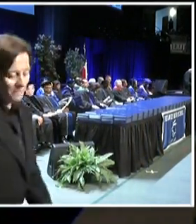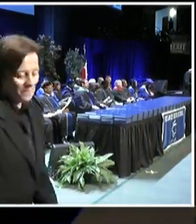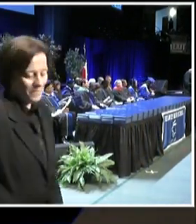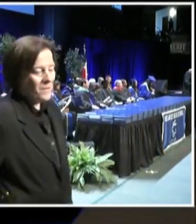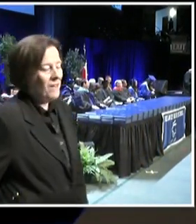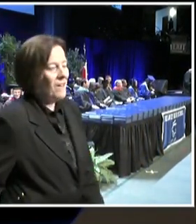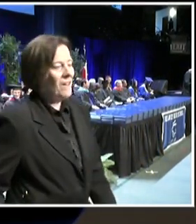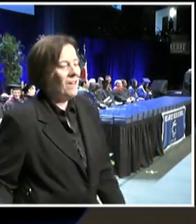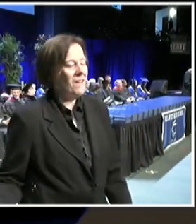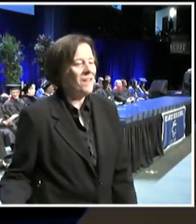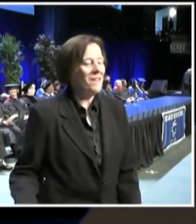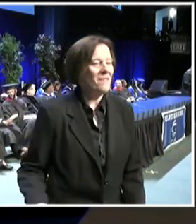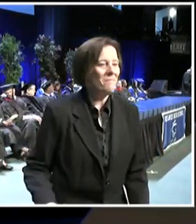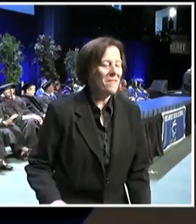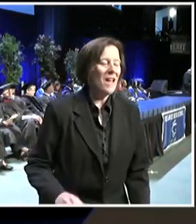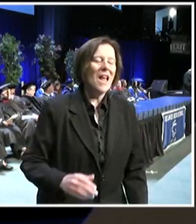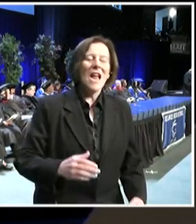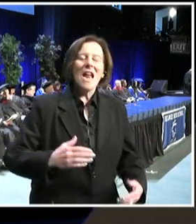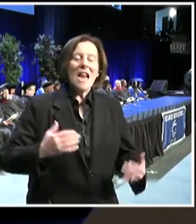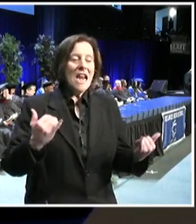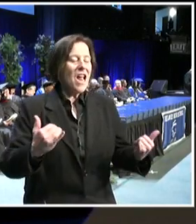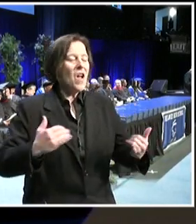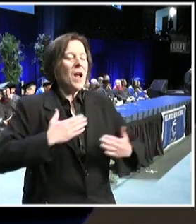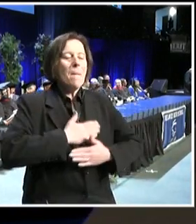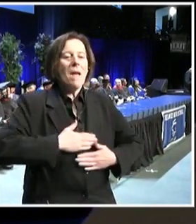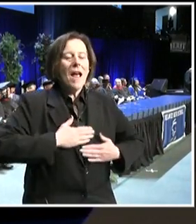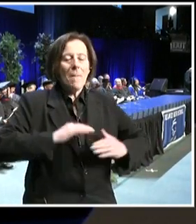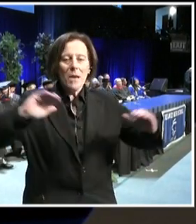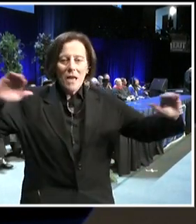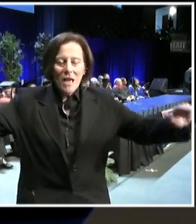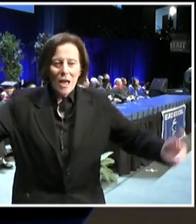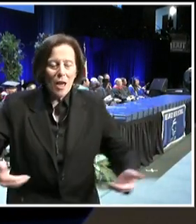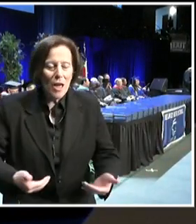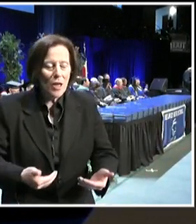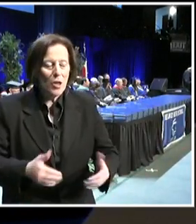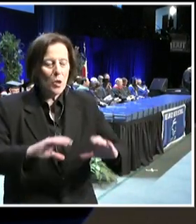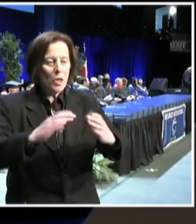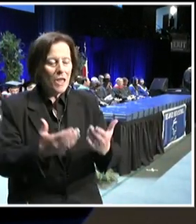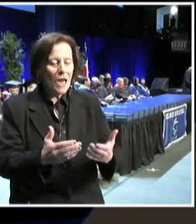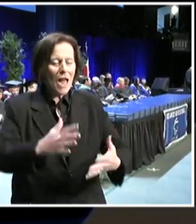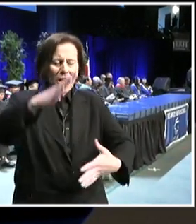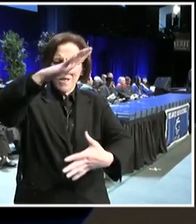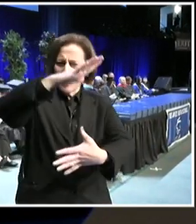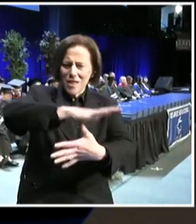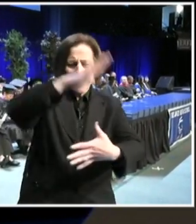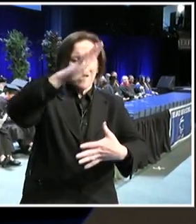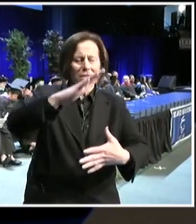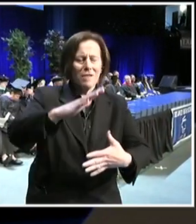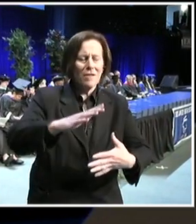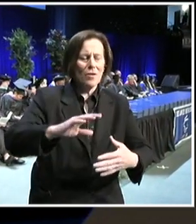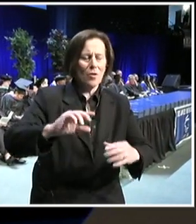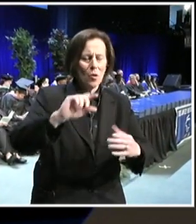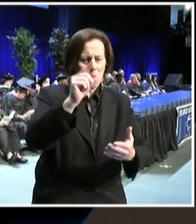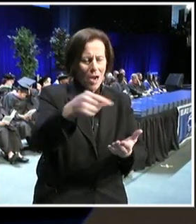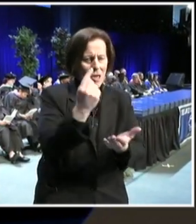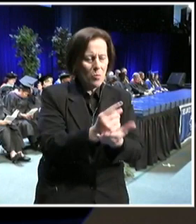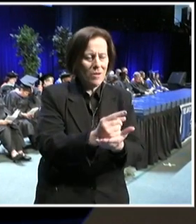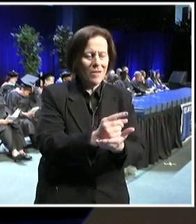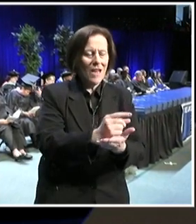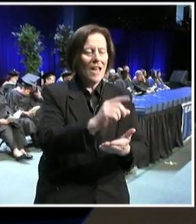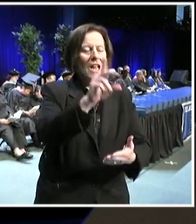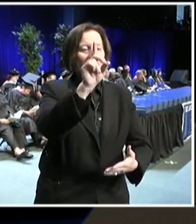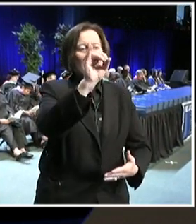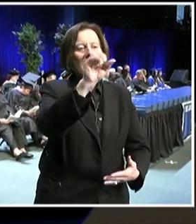Now it's my pleasure to introduce the class of 2017 valedictorian, Diana Reyes.